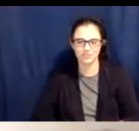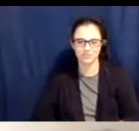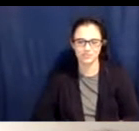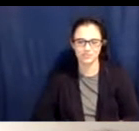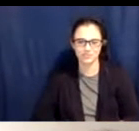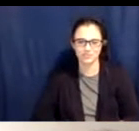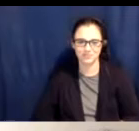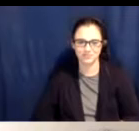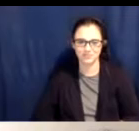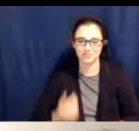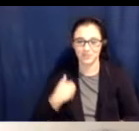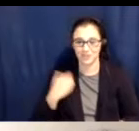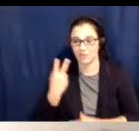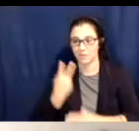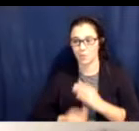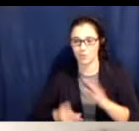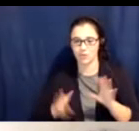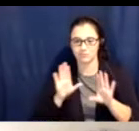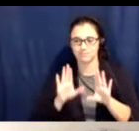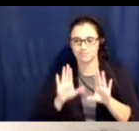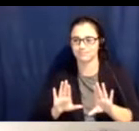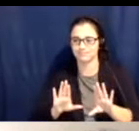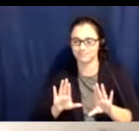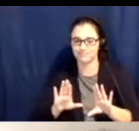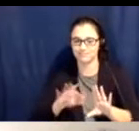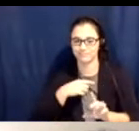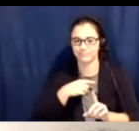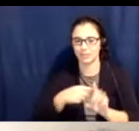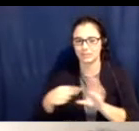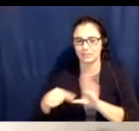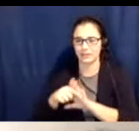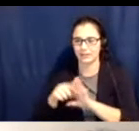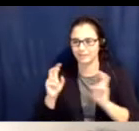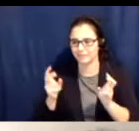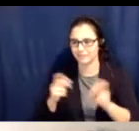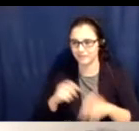And here we have both the positive and negative.